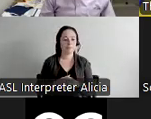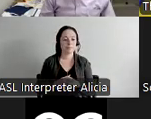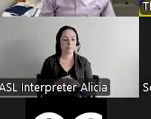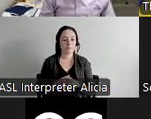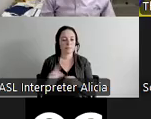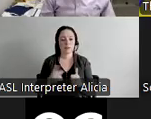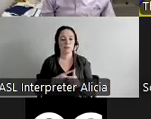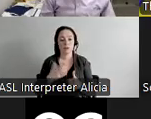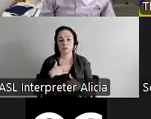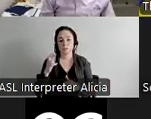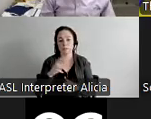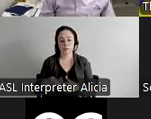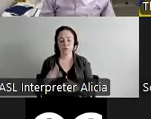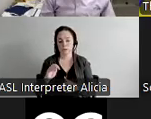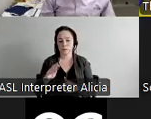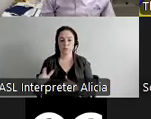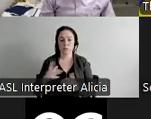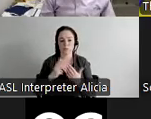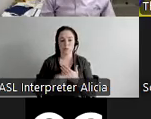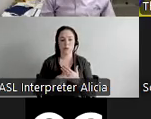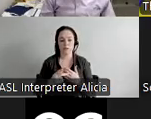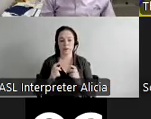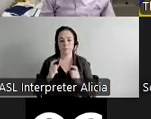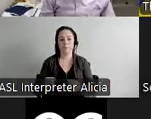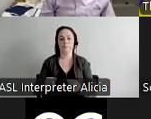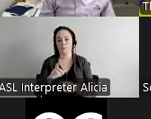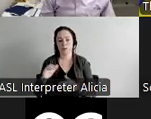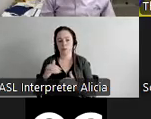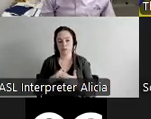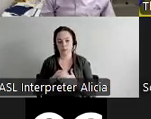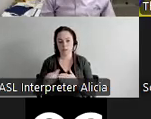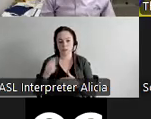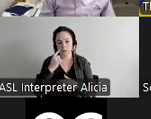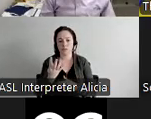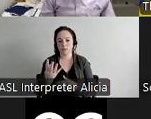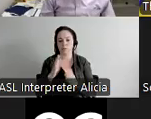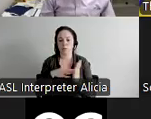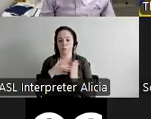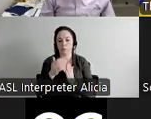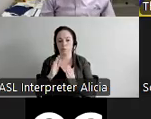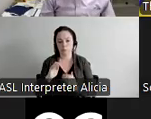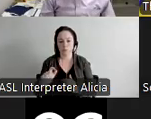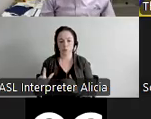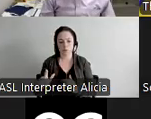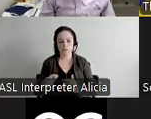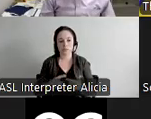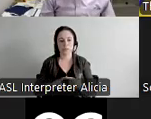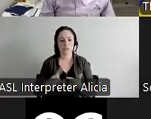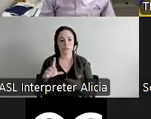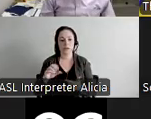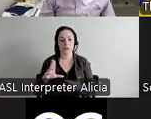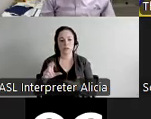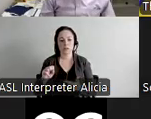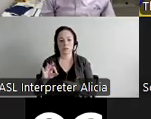My Rochester, the murals program for $100,000 that funded 4 murals. Locus Focus, the